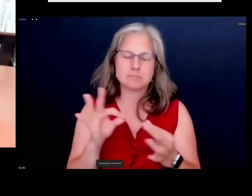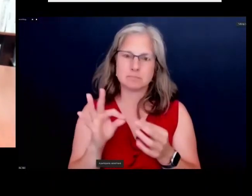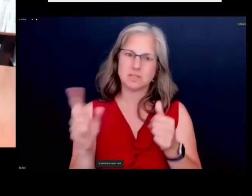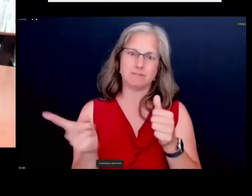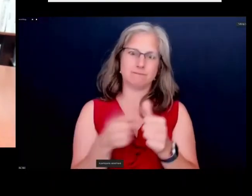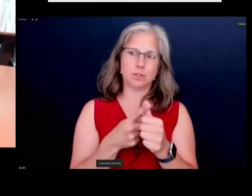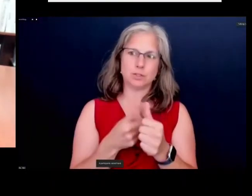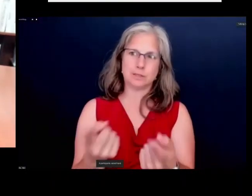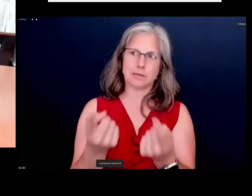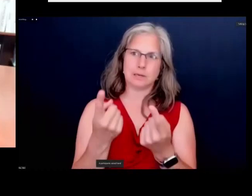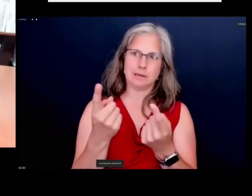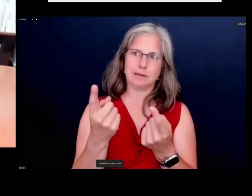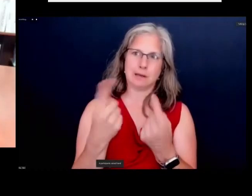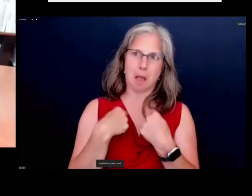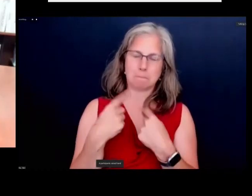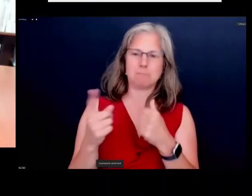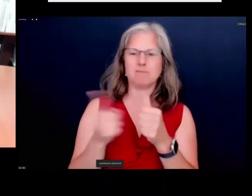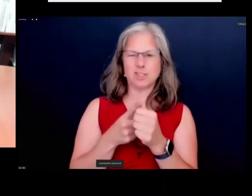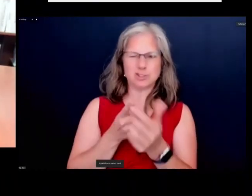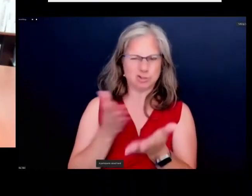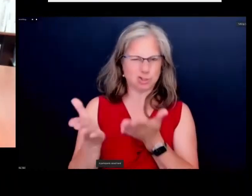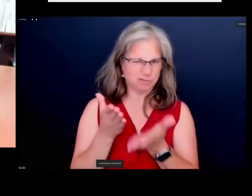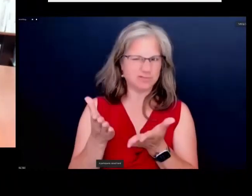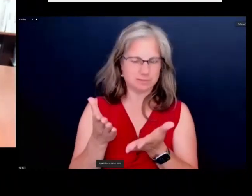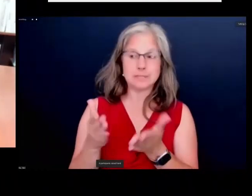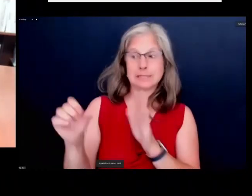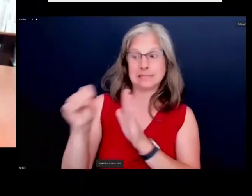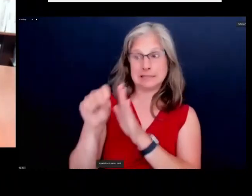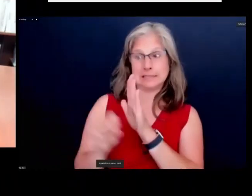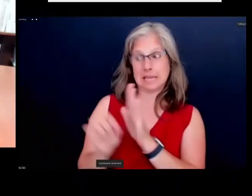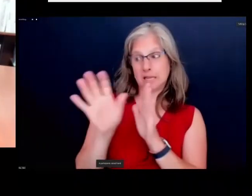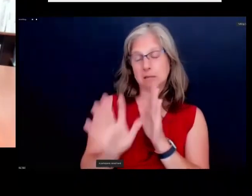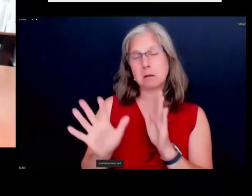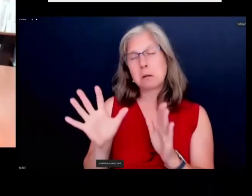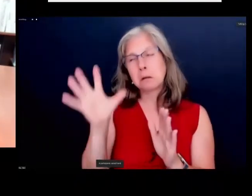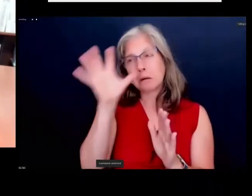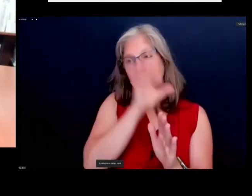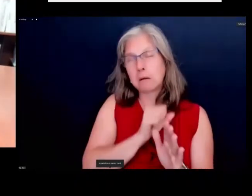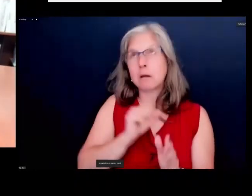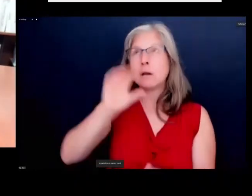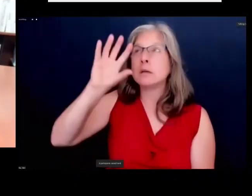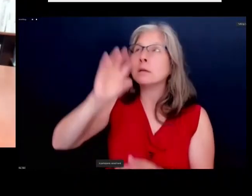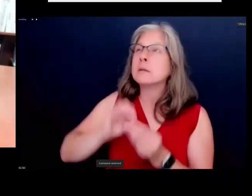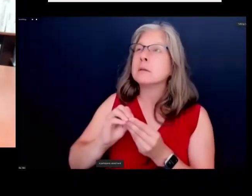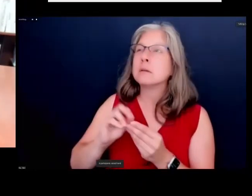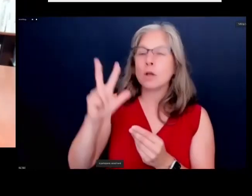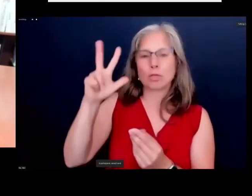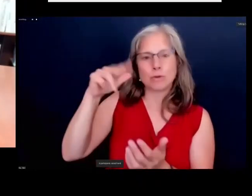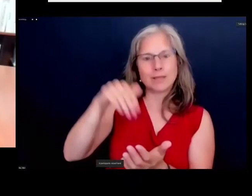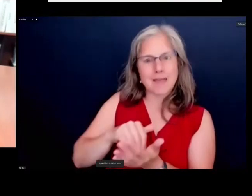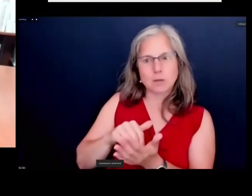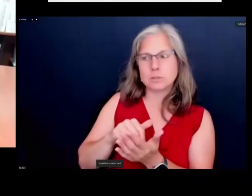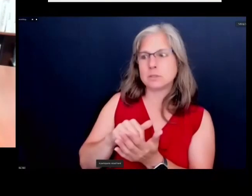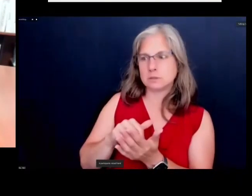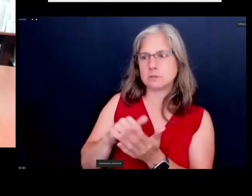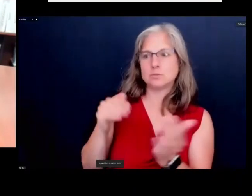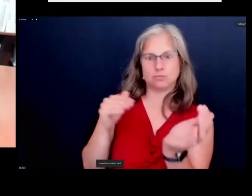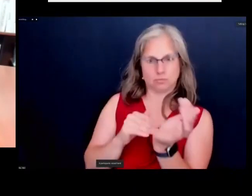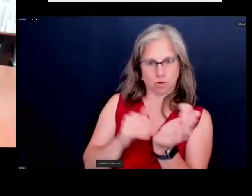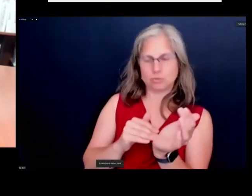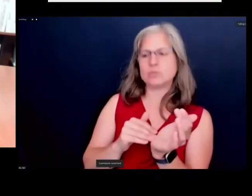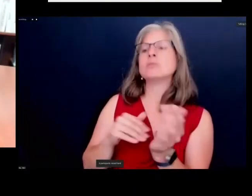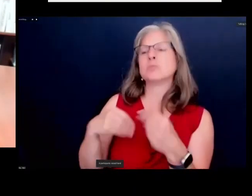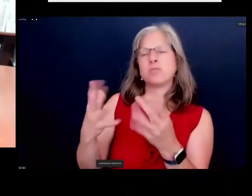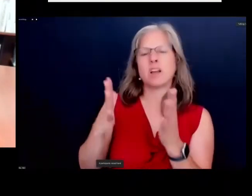on a first come, first serve. And the state is estimating a total of 3,000